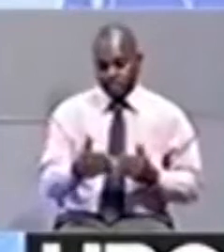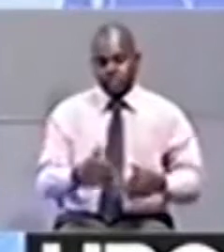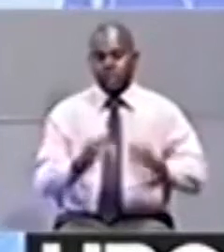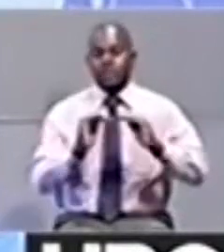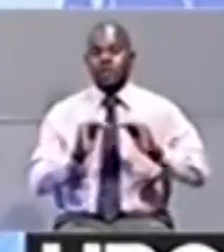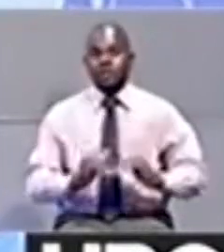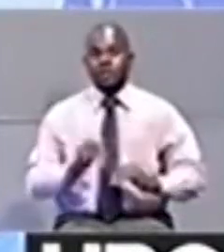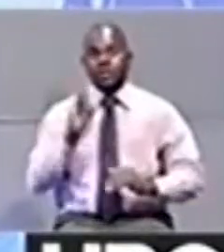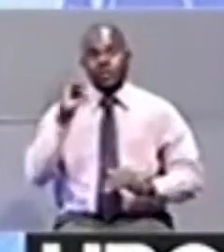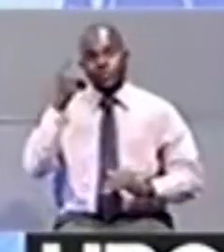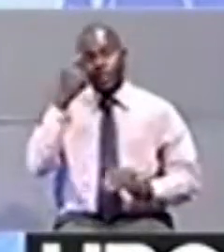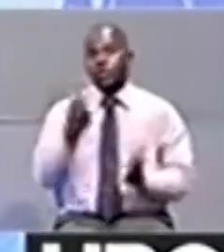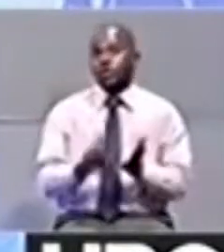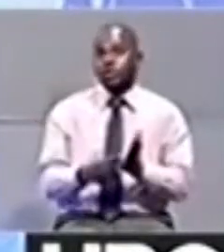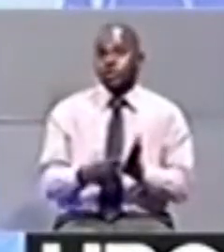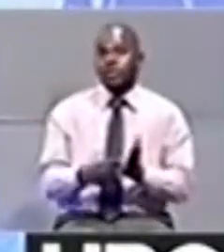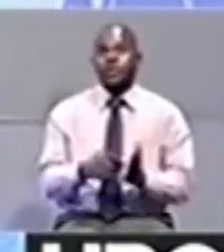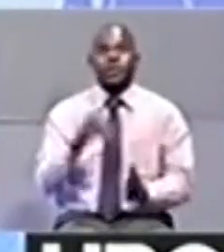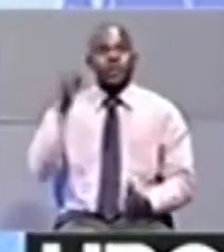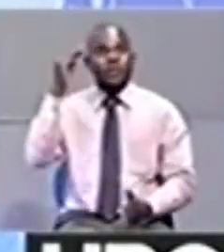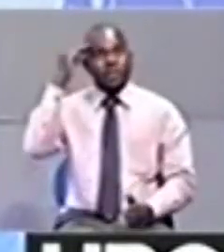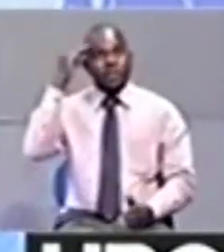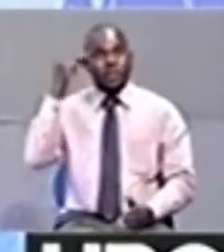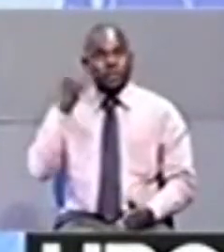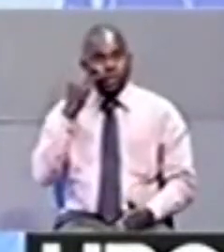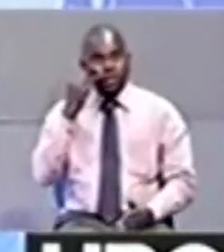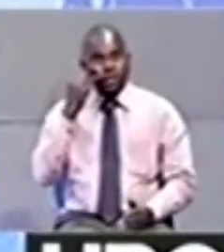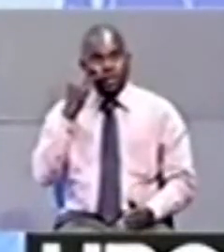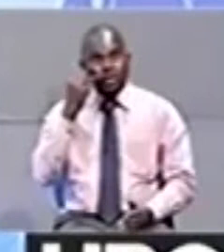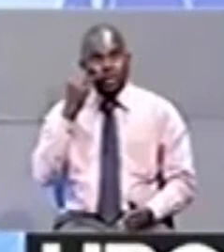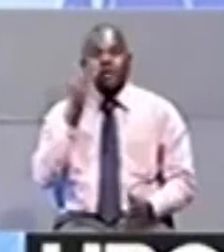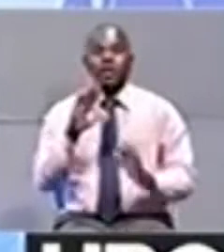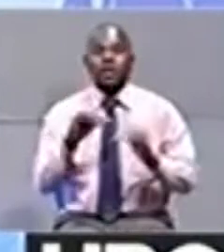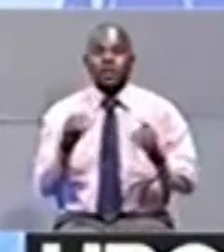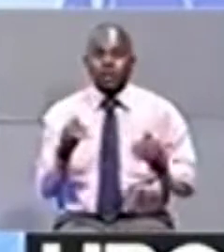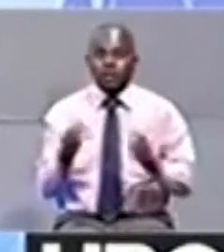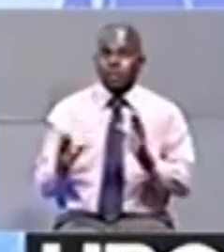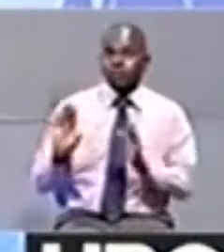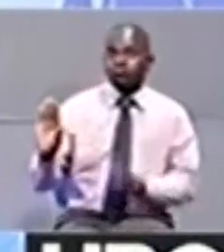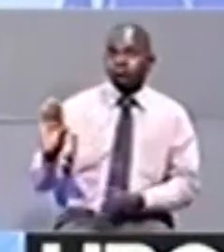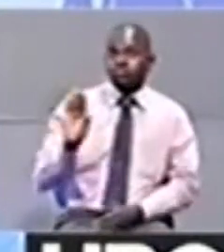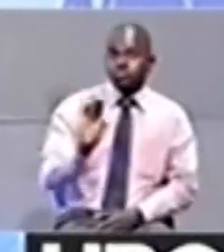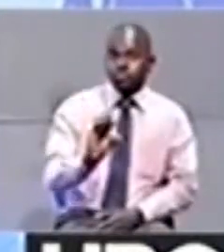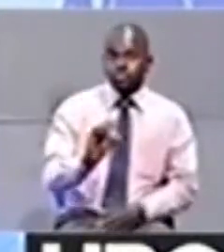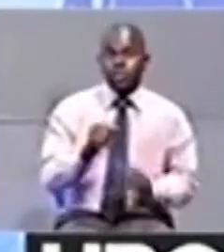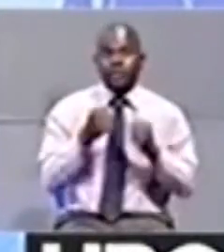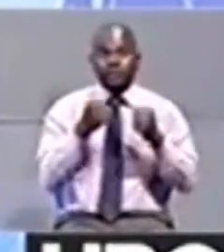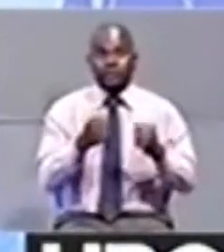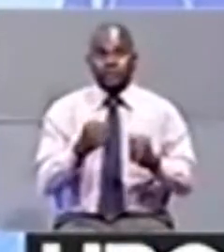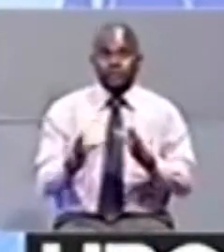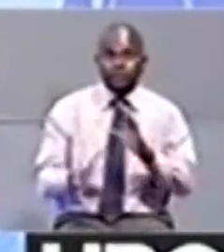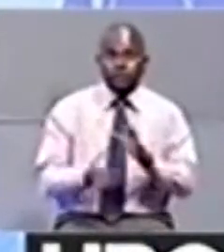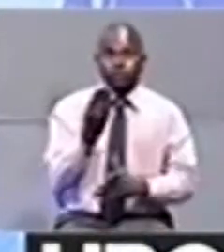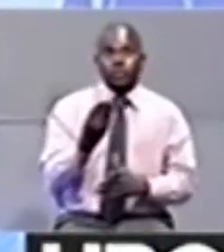Moving on, Government of Uganda and Korea International Cooperation Agency, COICA, have injected funds into strengthening and